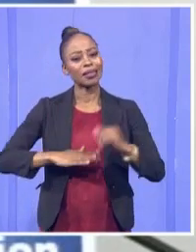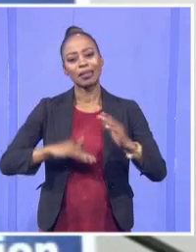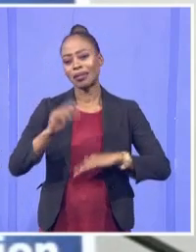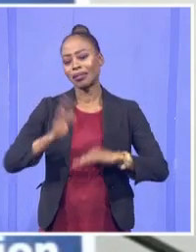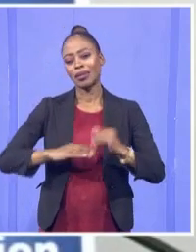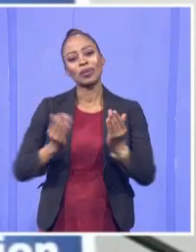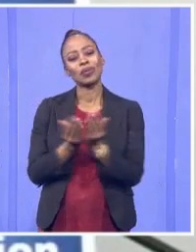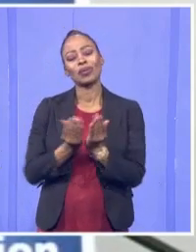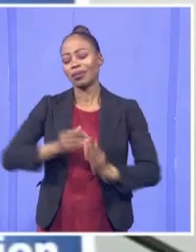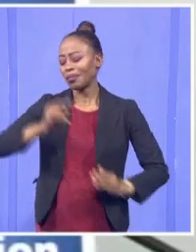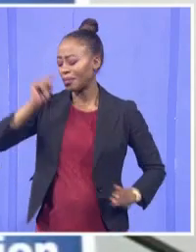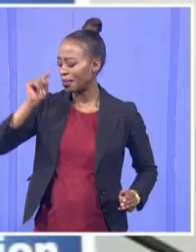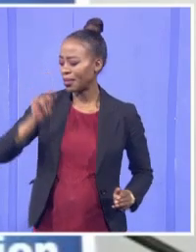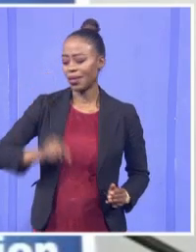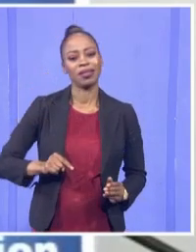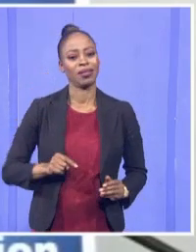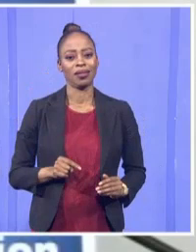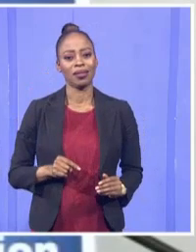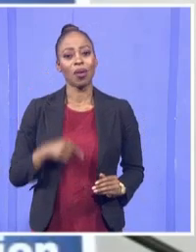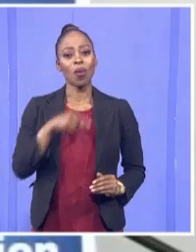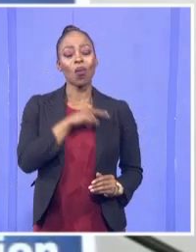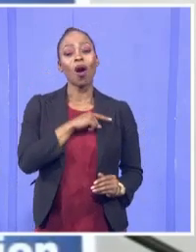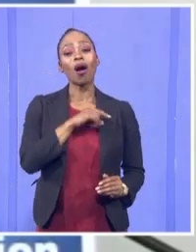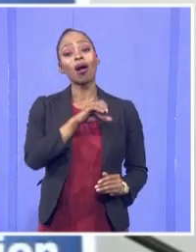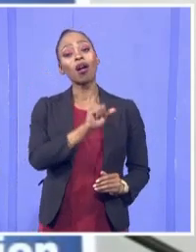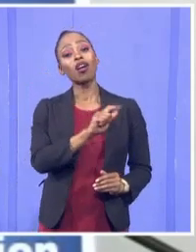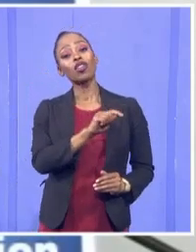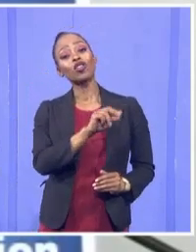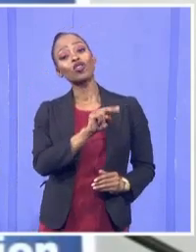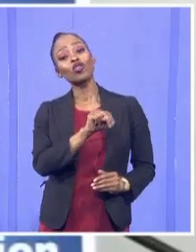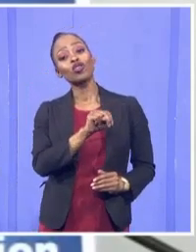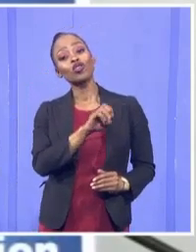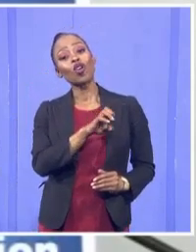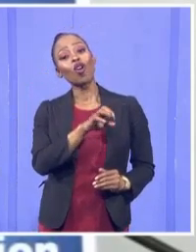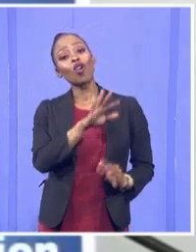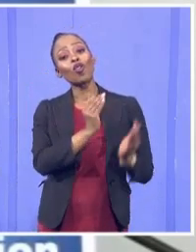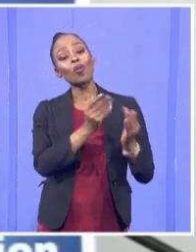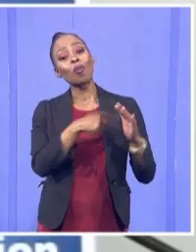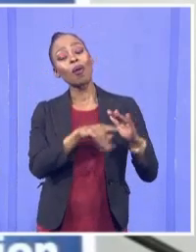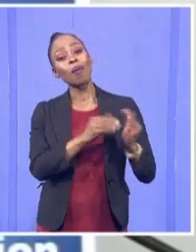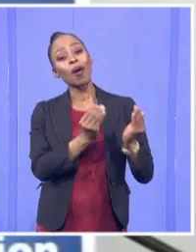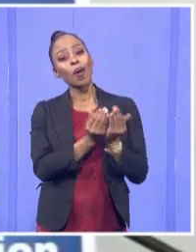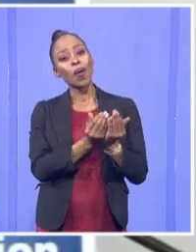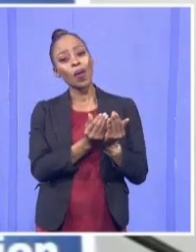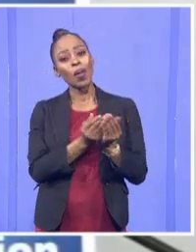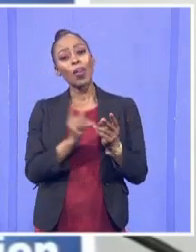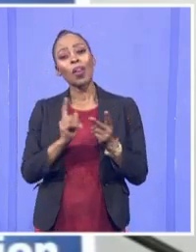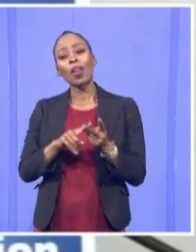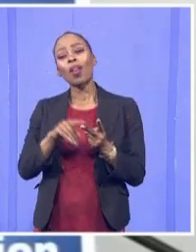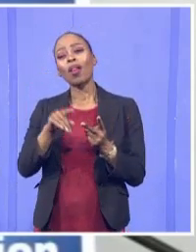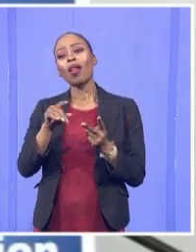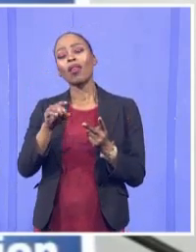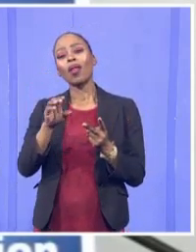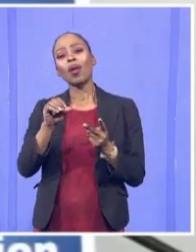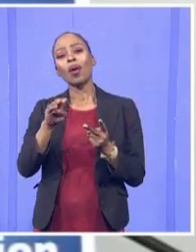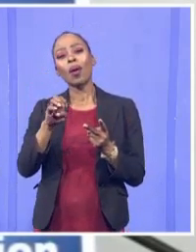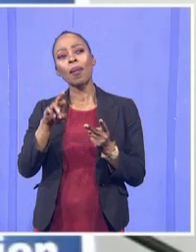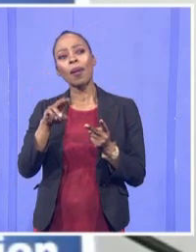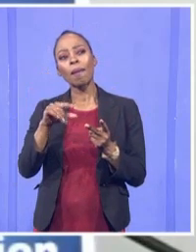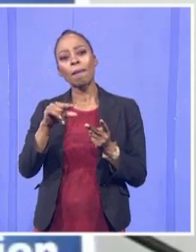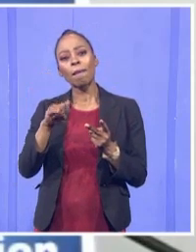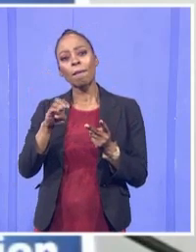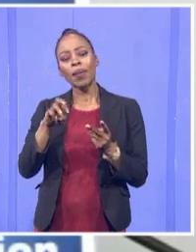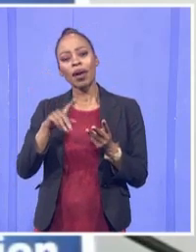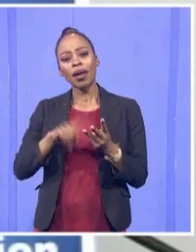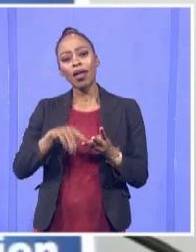schools, because Stone Ridge Primary School, Opelweg Primary School, Albert View